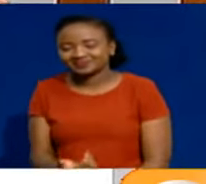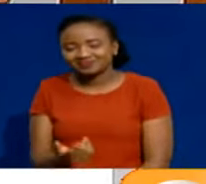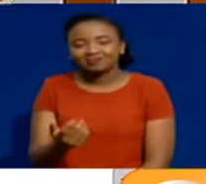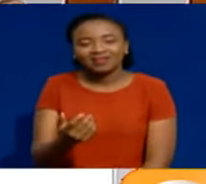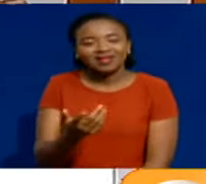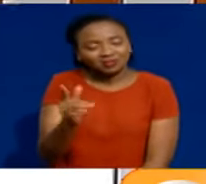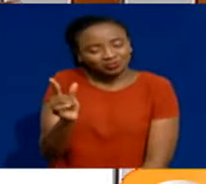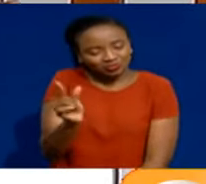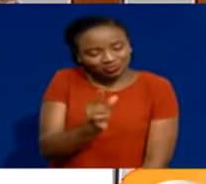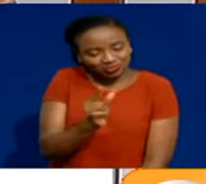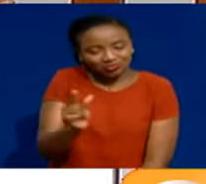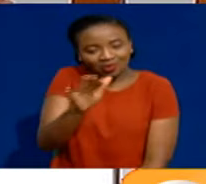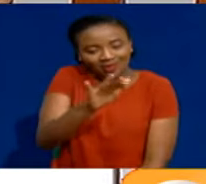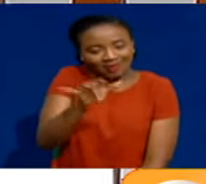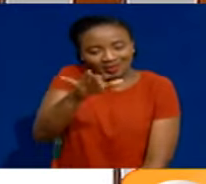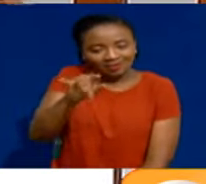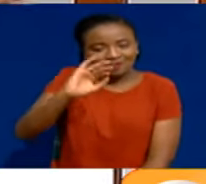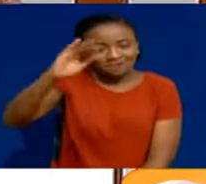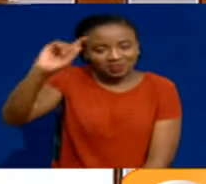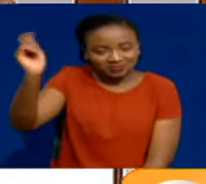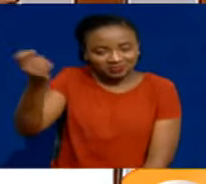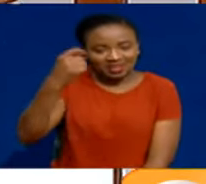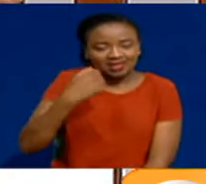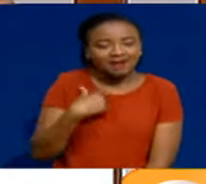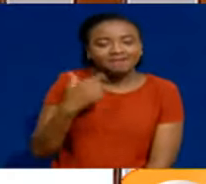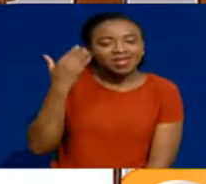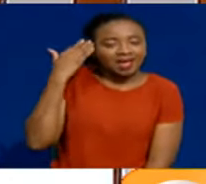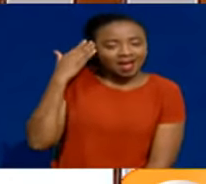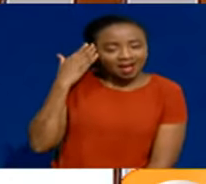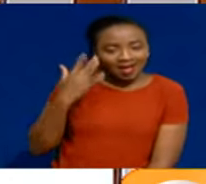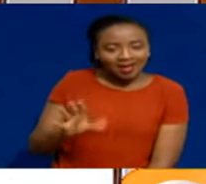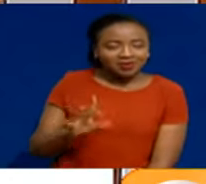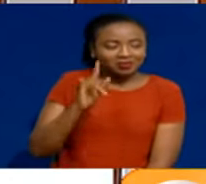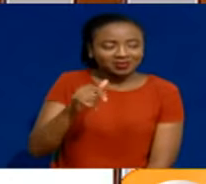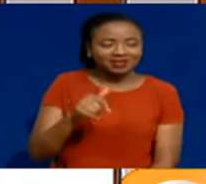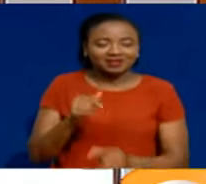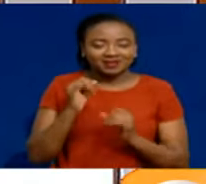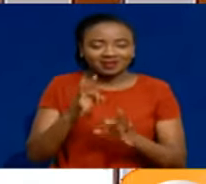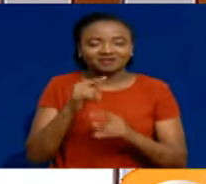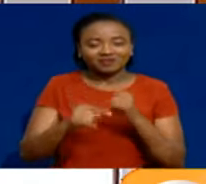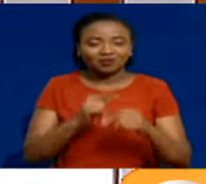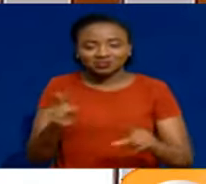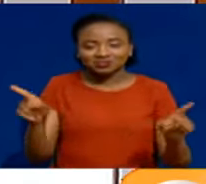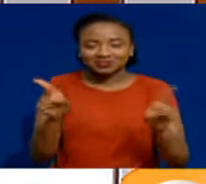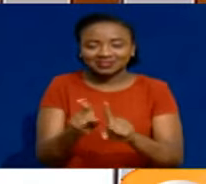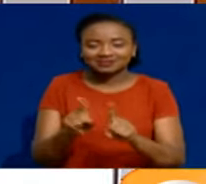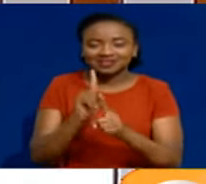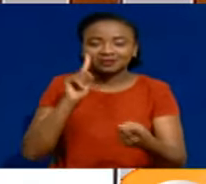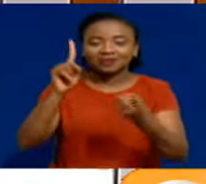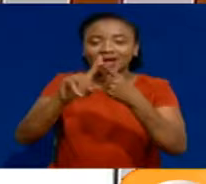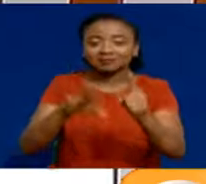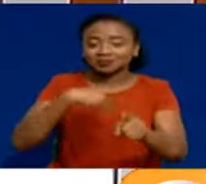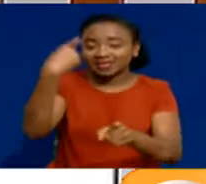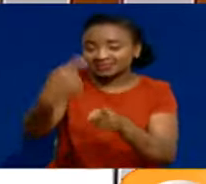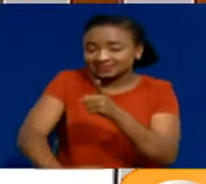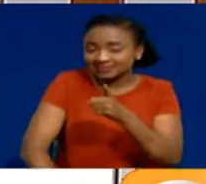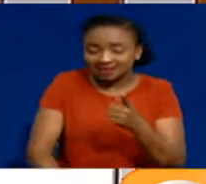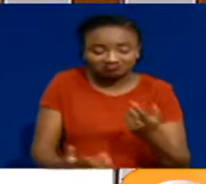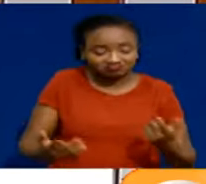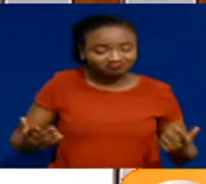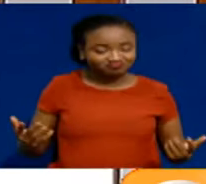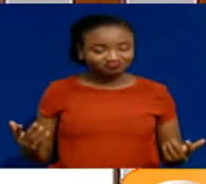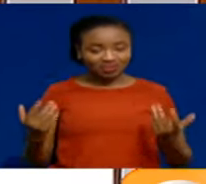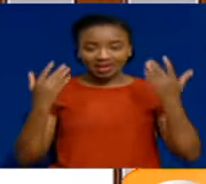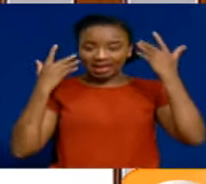your area, in Mount Kenya, I don't know whether it will remain the same up to April next year. And the boss has